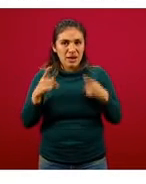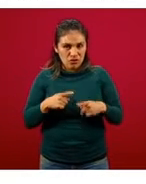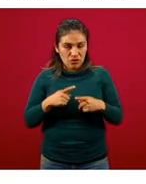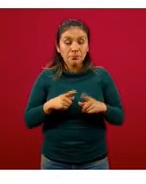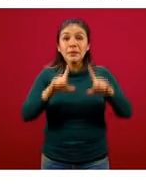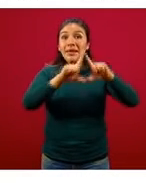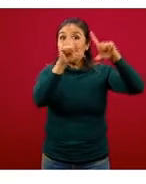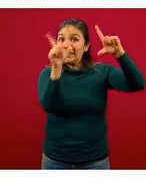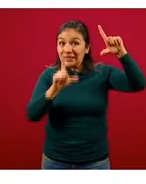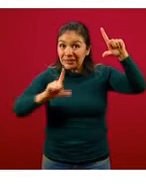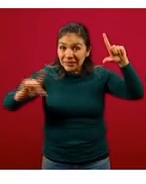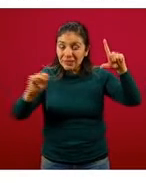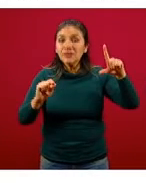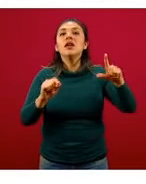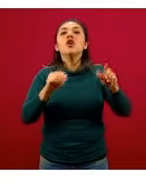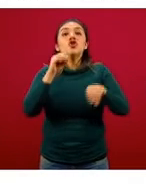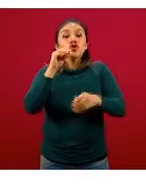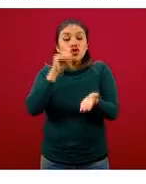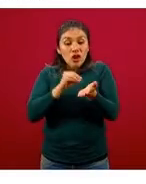average is